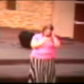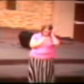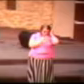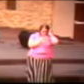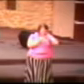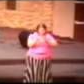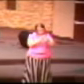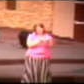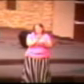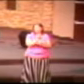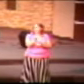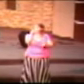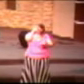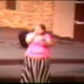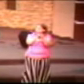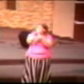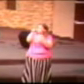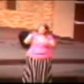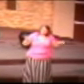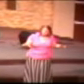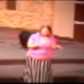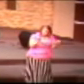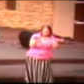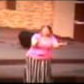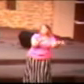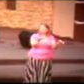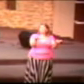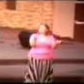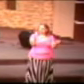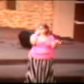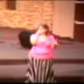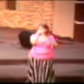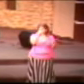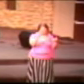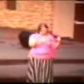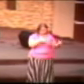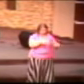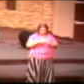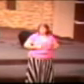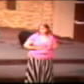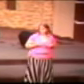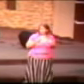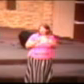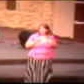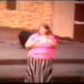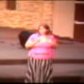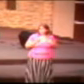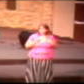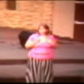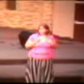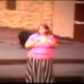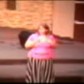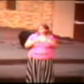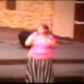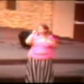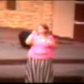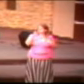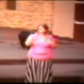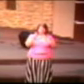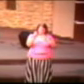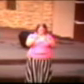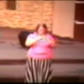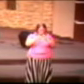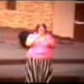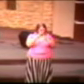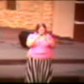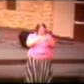Holy Spirit, we believe you're an active, mysterious presence in our life. So would you equip us to do the things